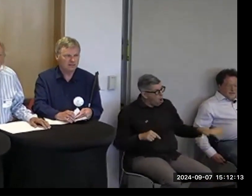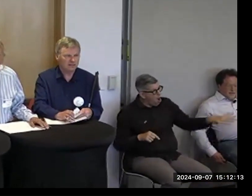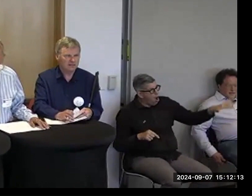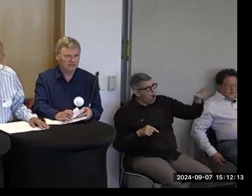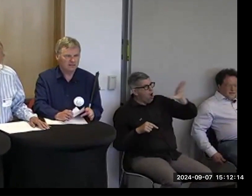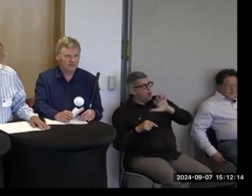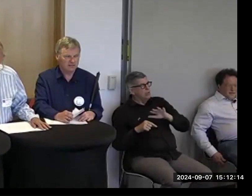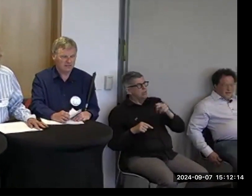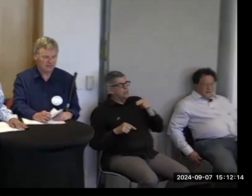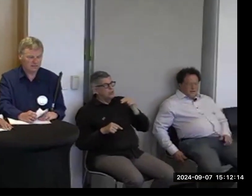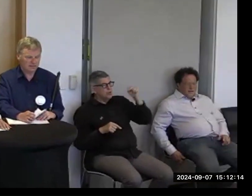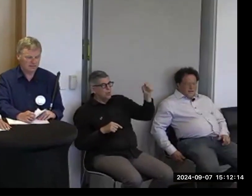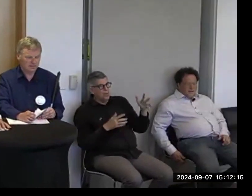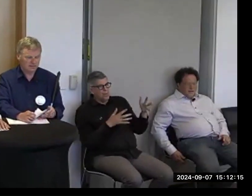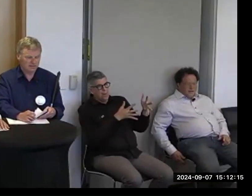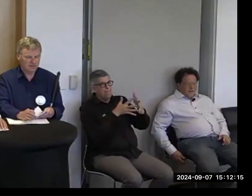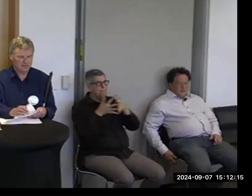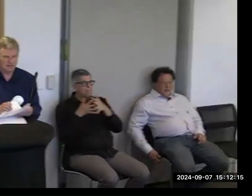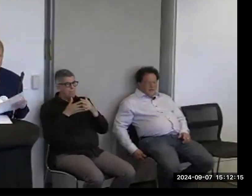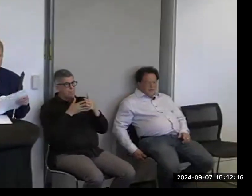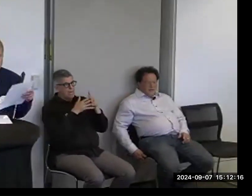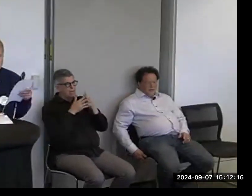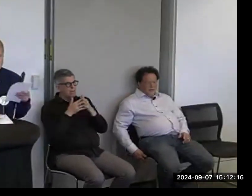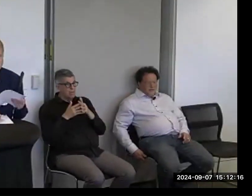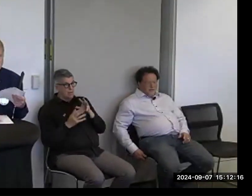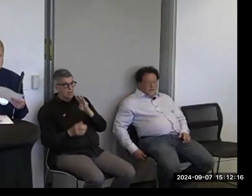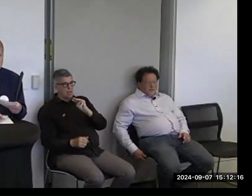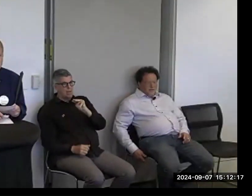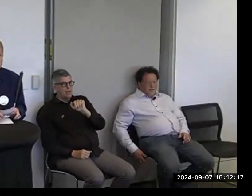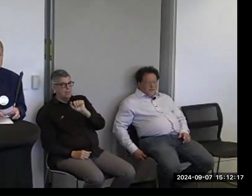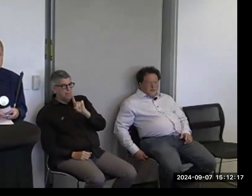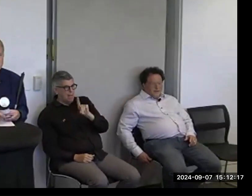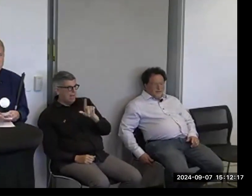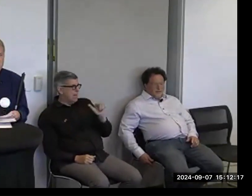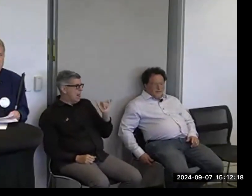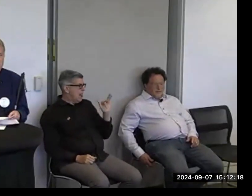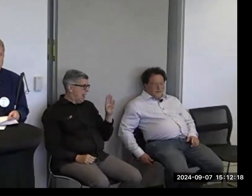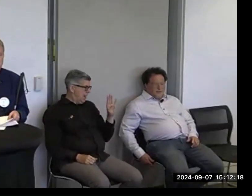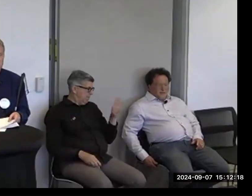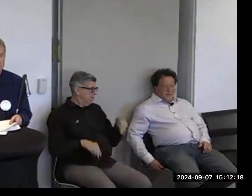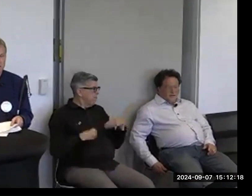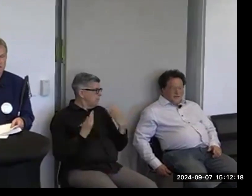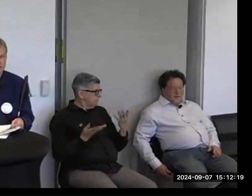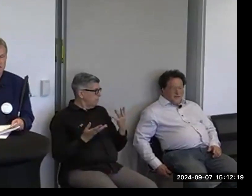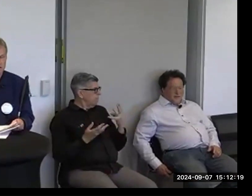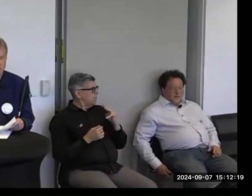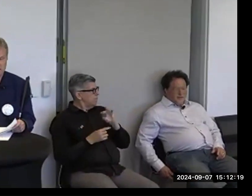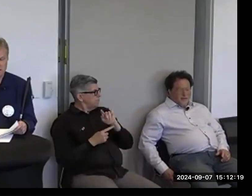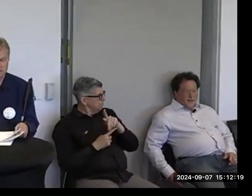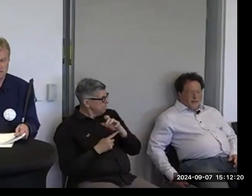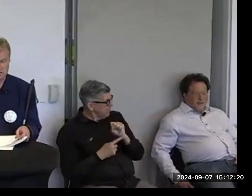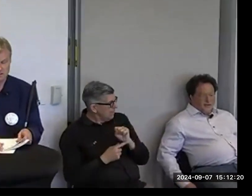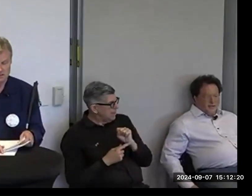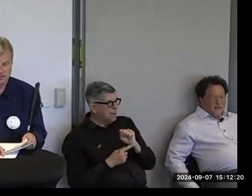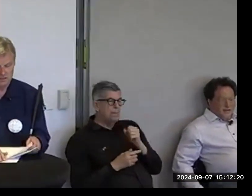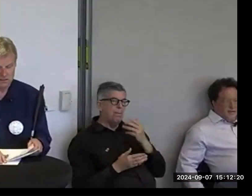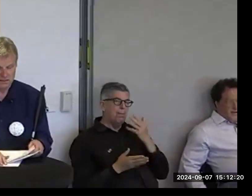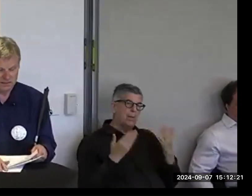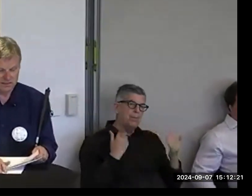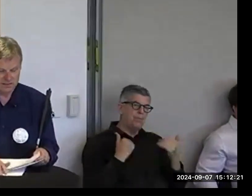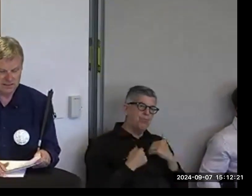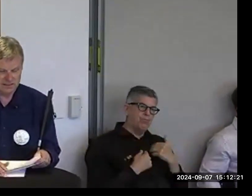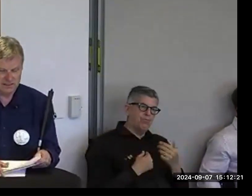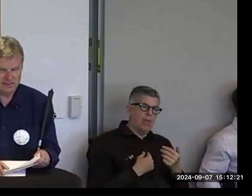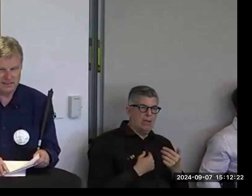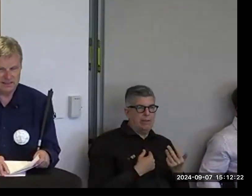provided by our wonderful Mad Lab. I am I probably have at least 24